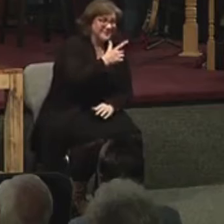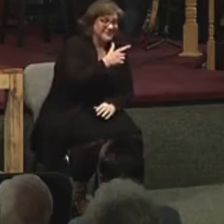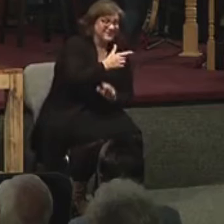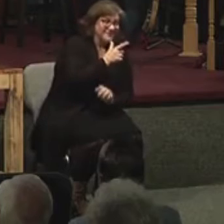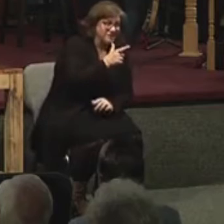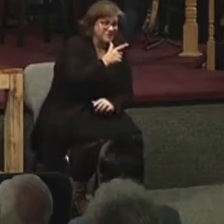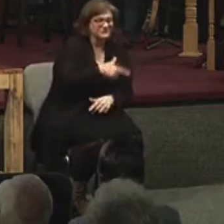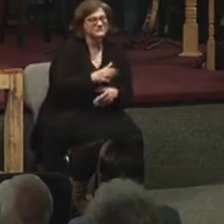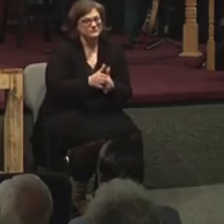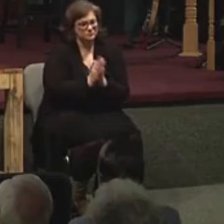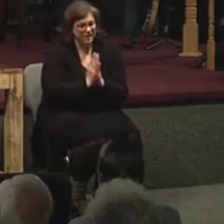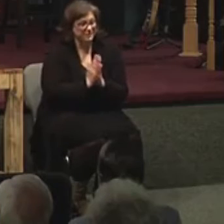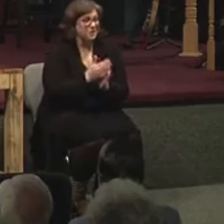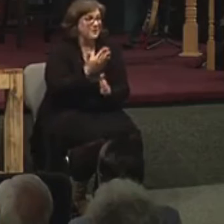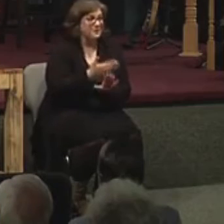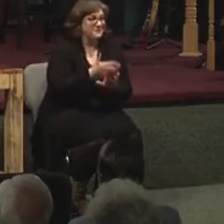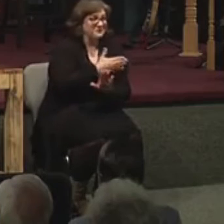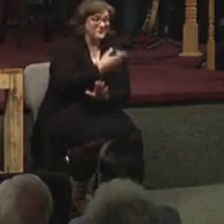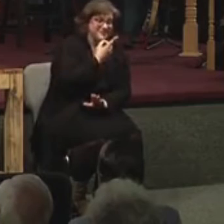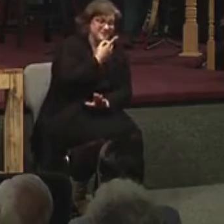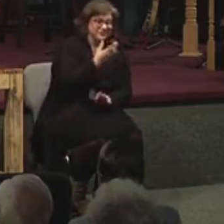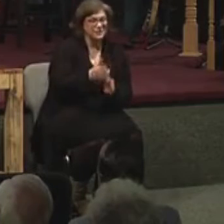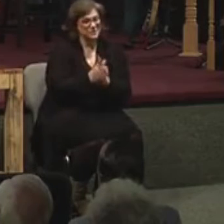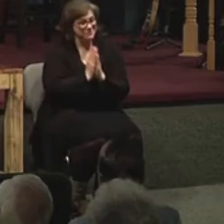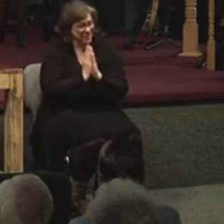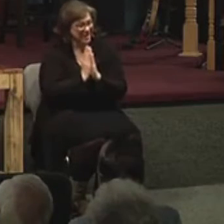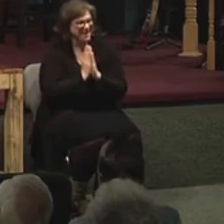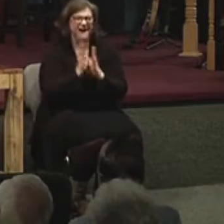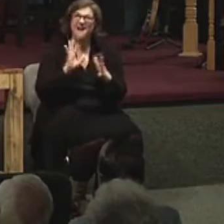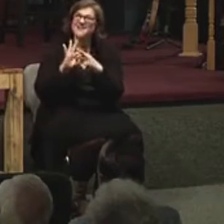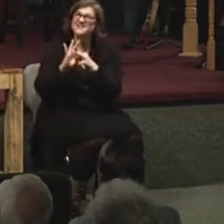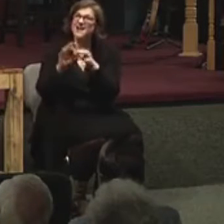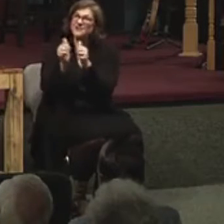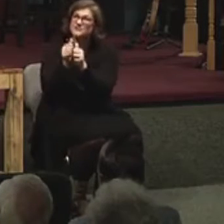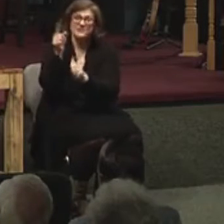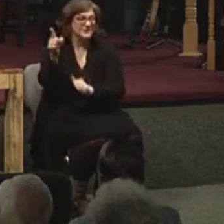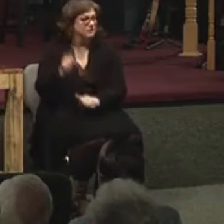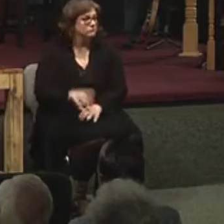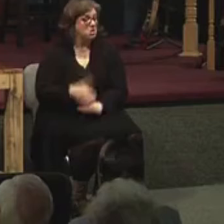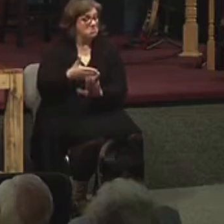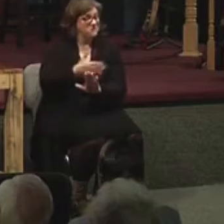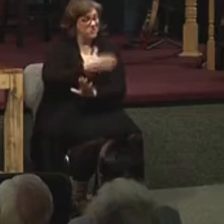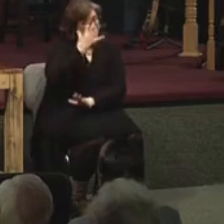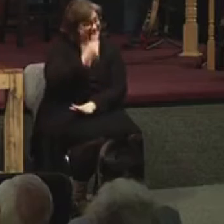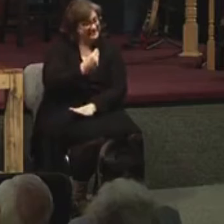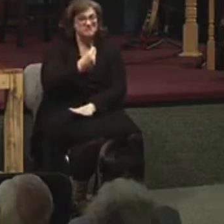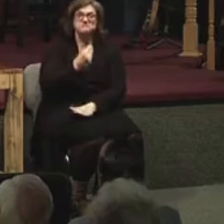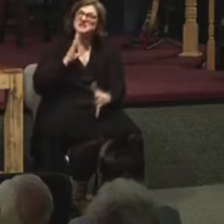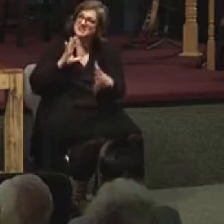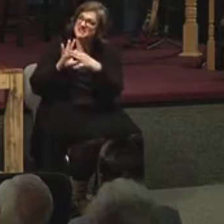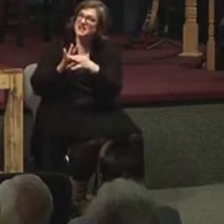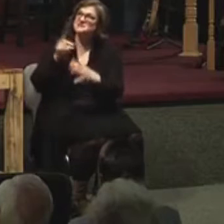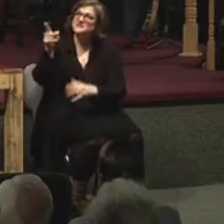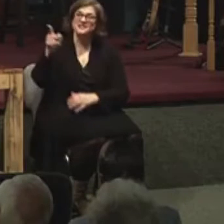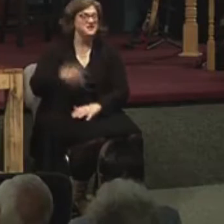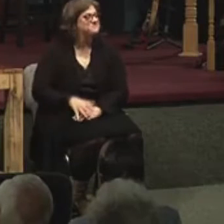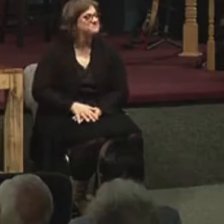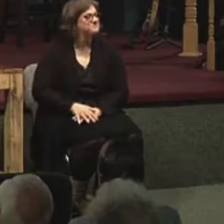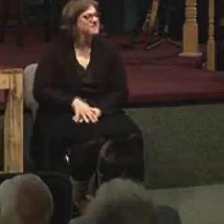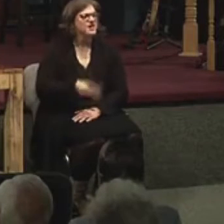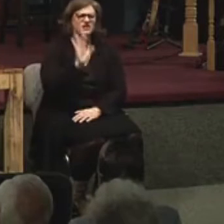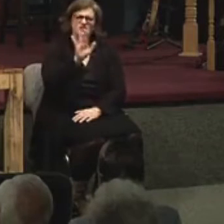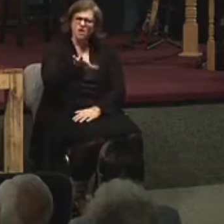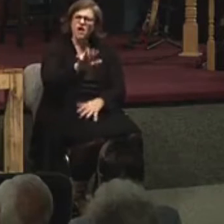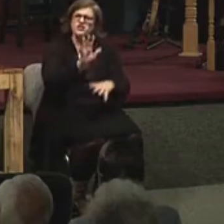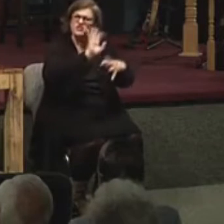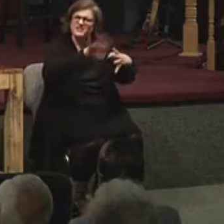I go to bed. I connect with him. I rely on him. Get out your calendar, get out your planner, and make sure